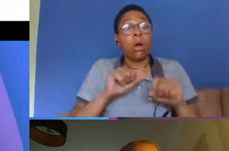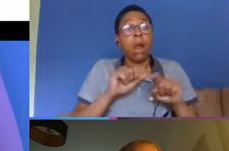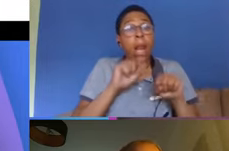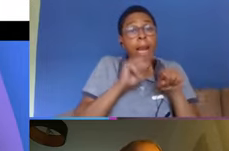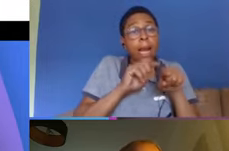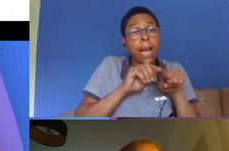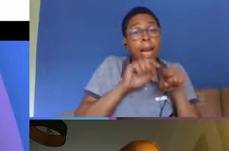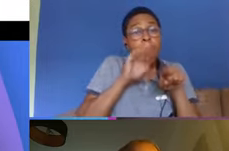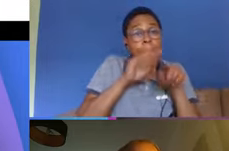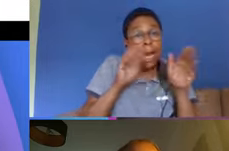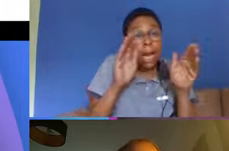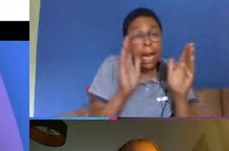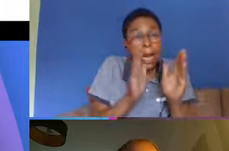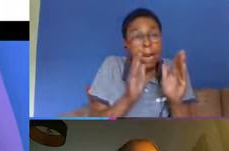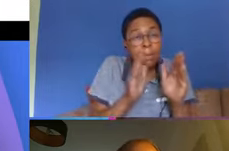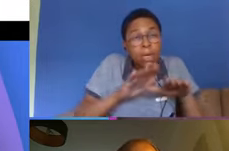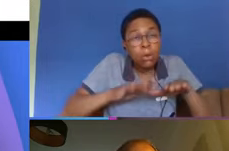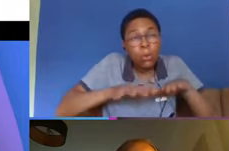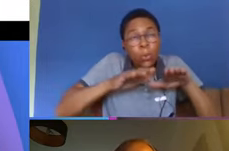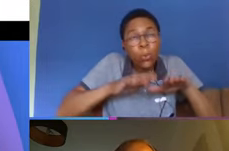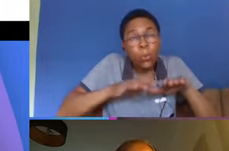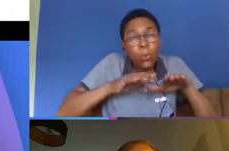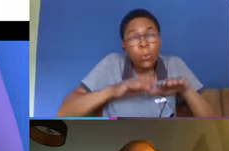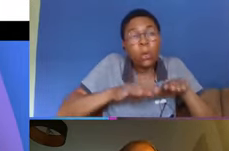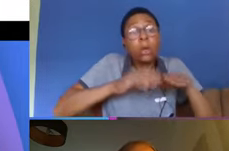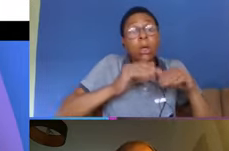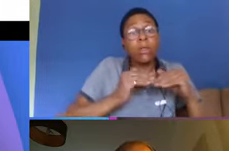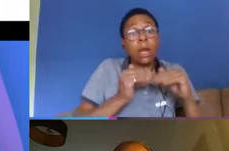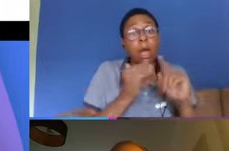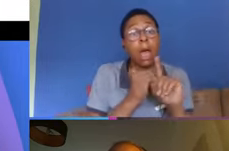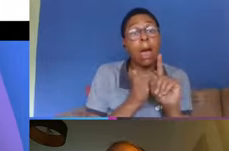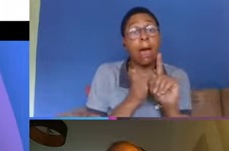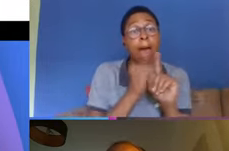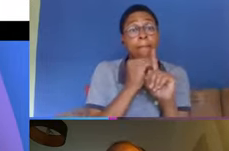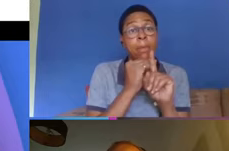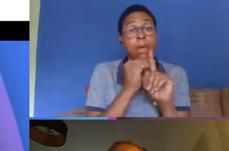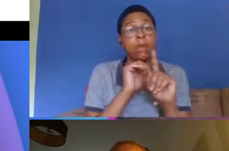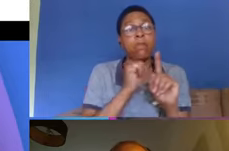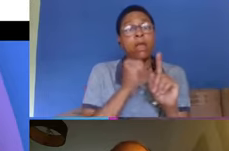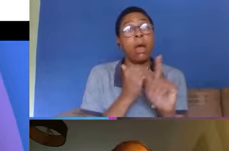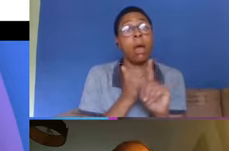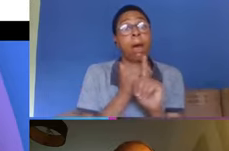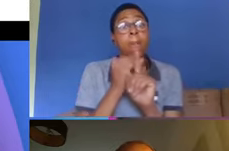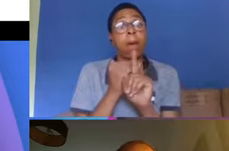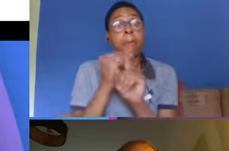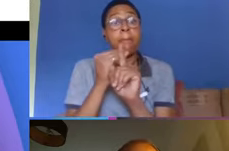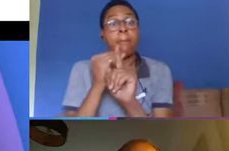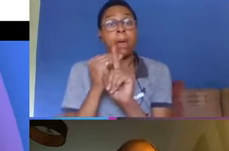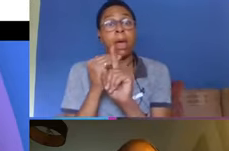going straight in and everyone panicking and ripping a mask off to feel as they need to get some oxygen.